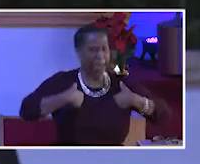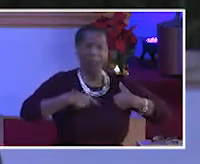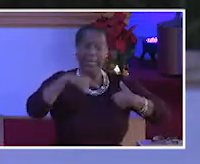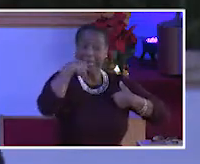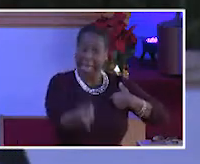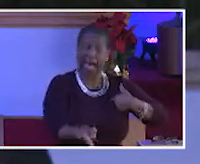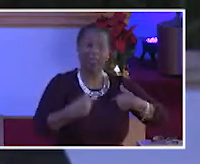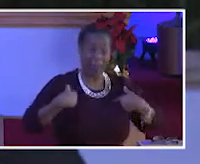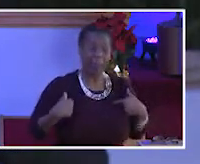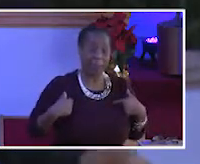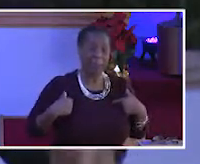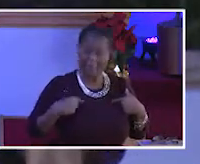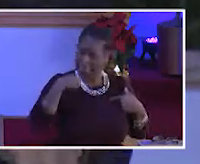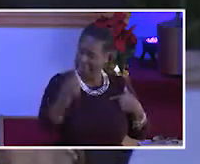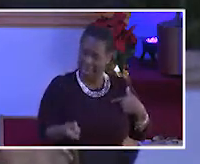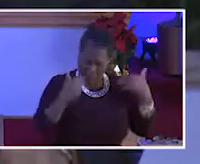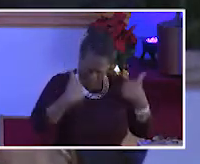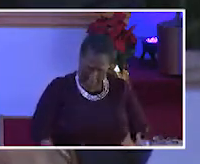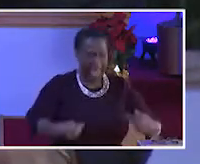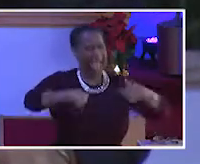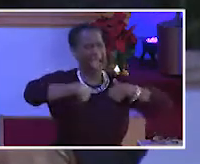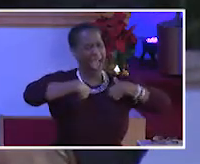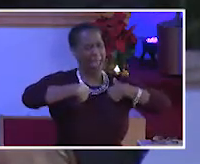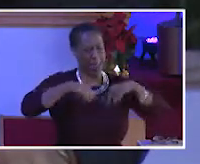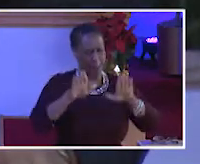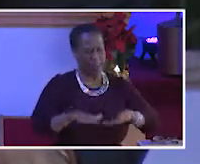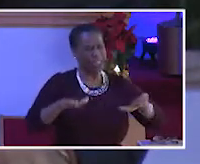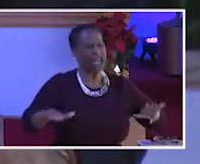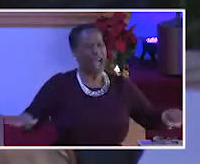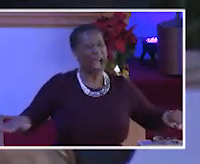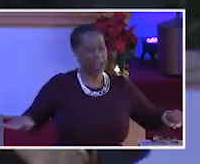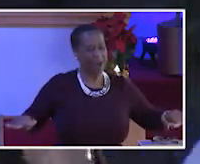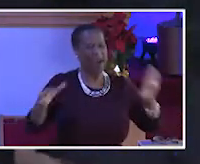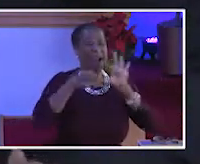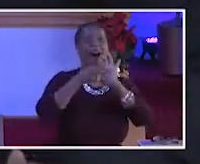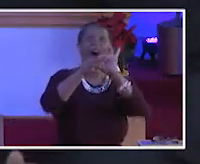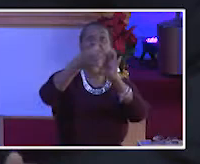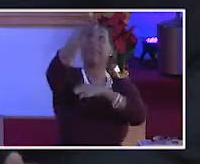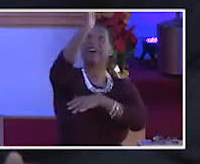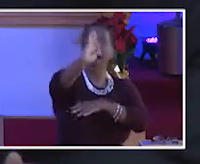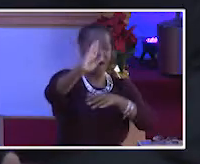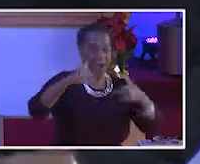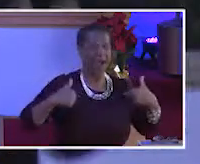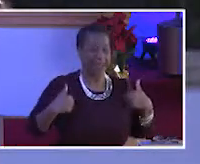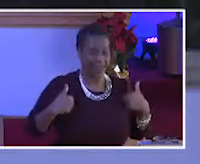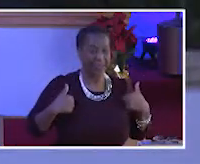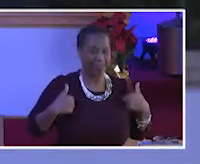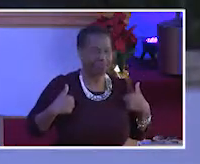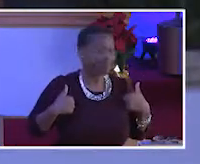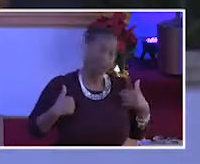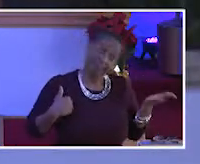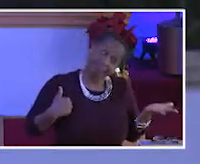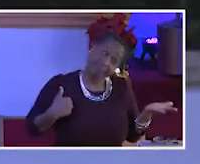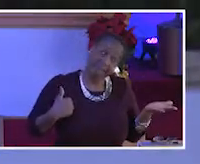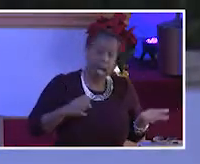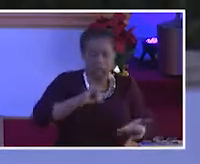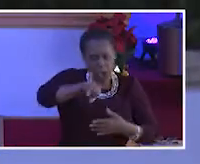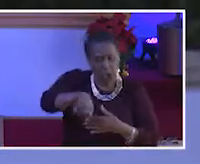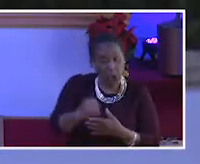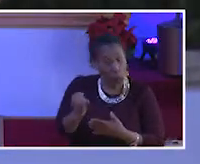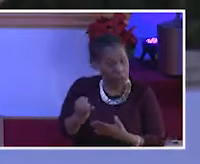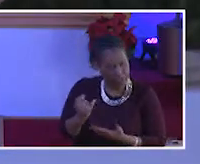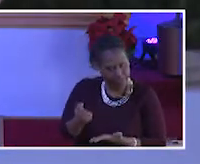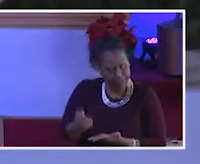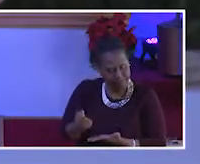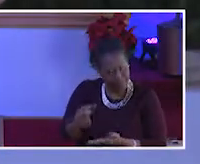them that I am a child of God. Amen. Not only is Joseph